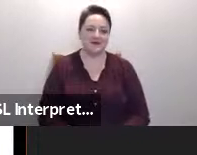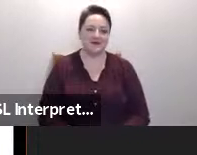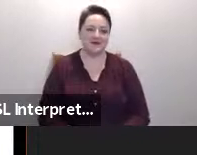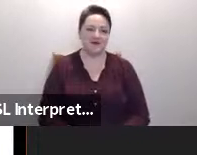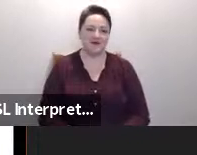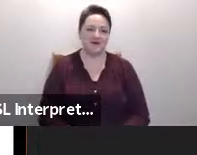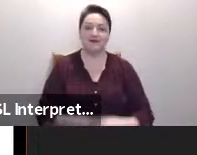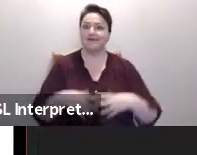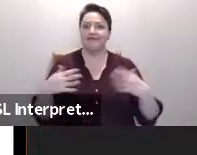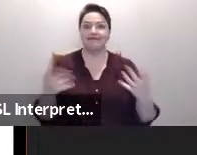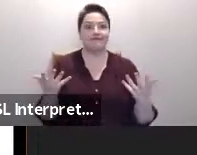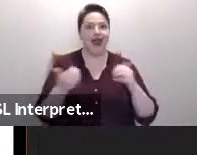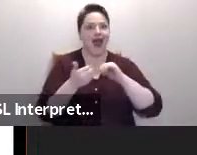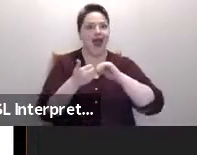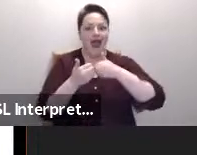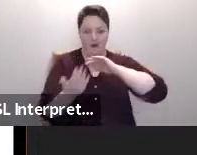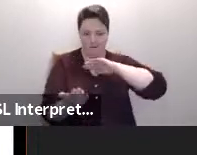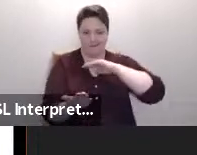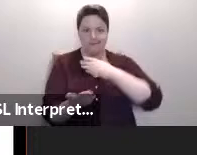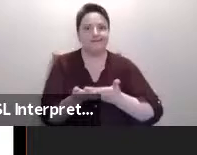So how we got here.